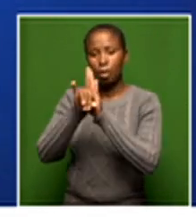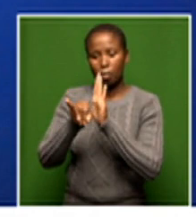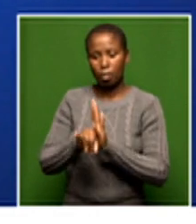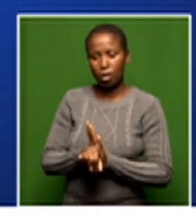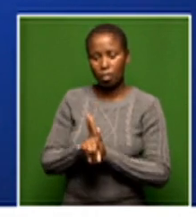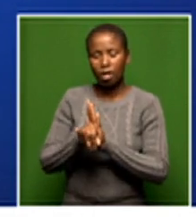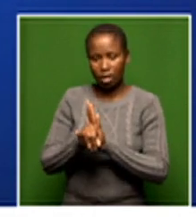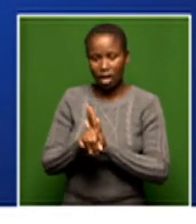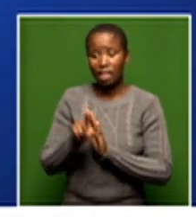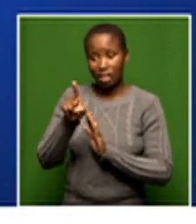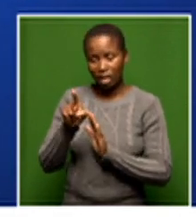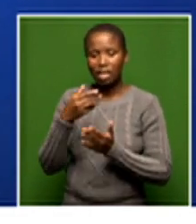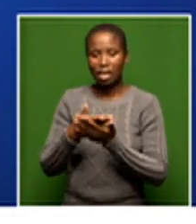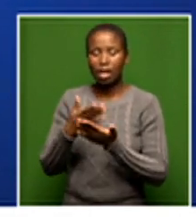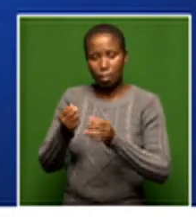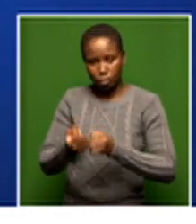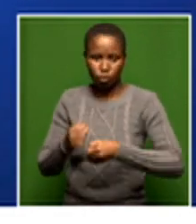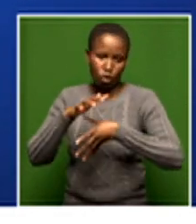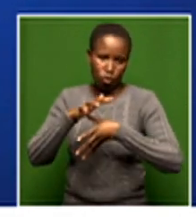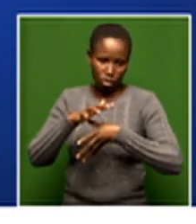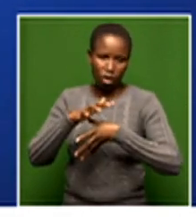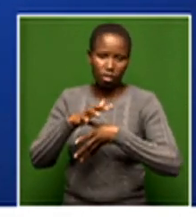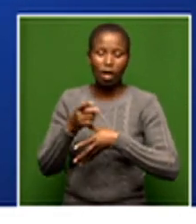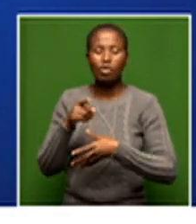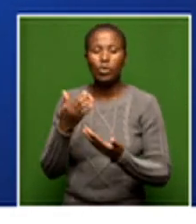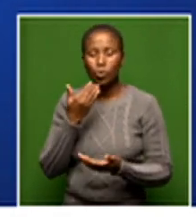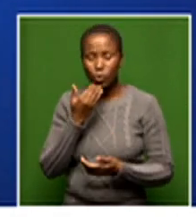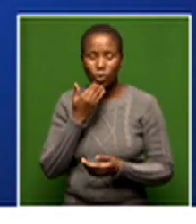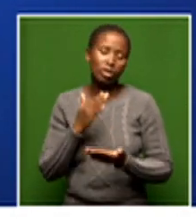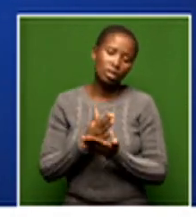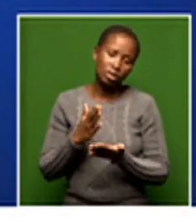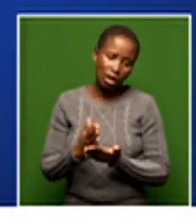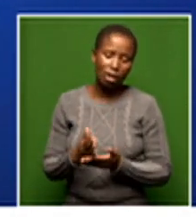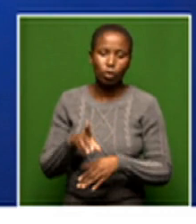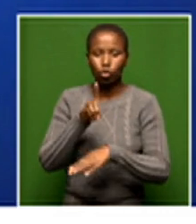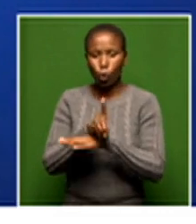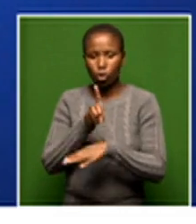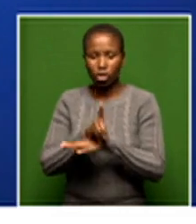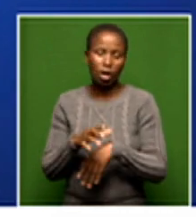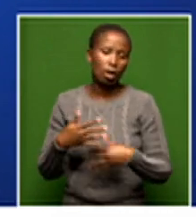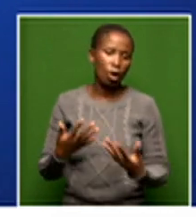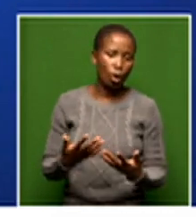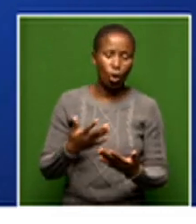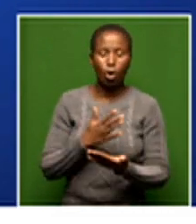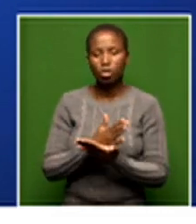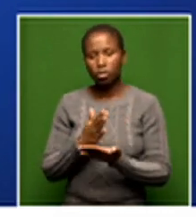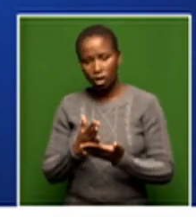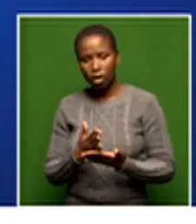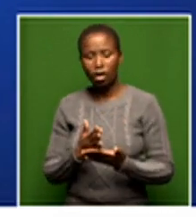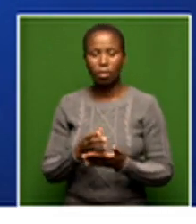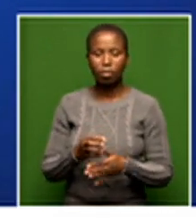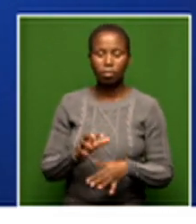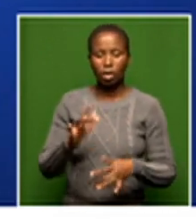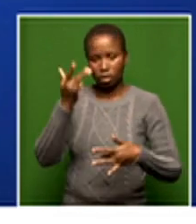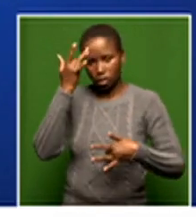because those who've been prioritized for vaccination are doctors and those with comorbidities, and therefore it's a catch-22. But one of the things that is clear is that